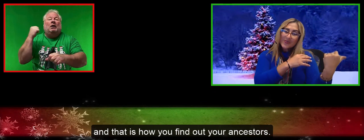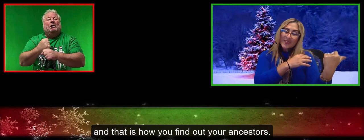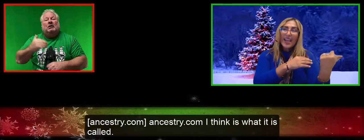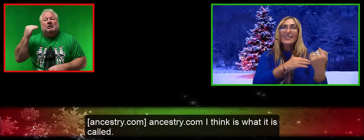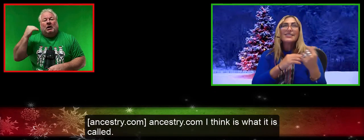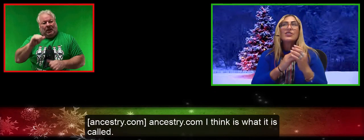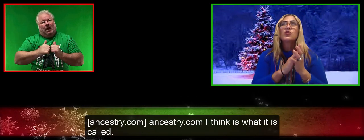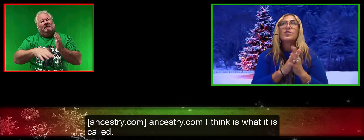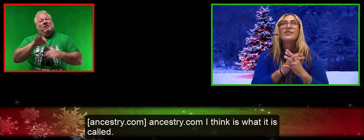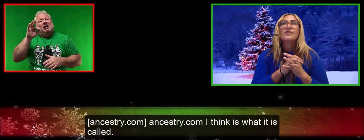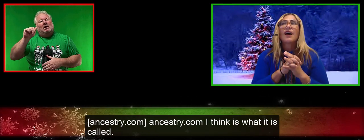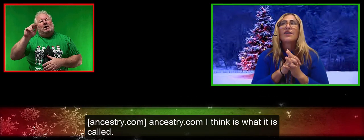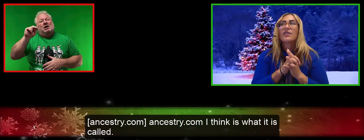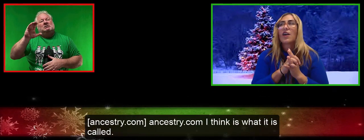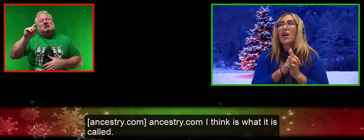ancestors.